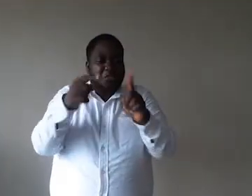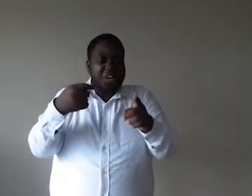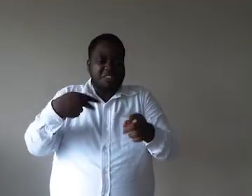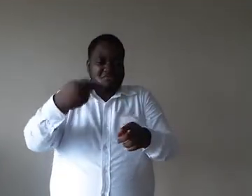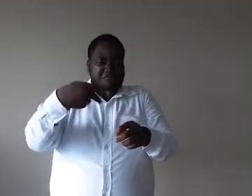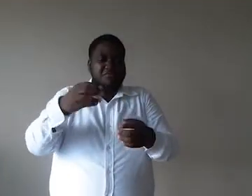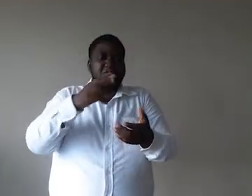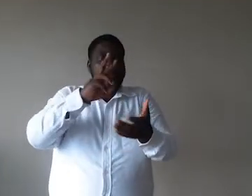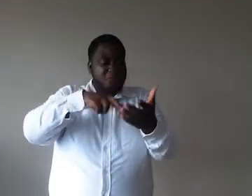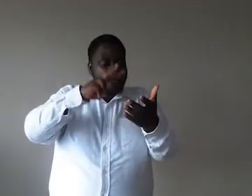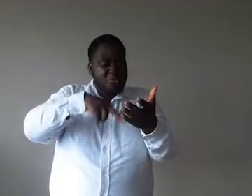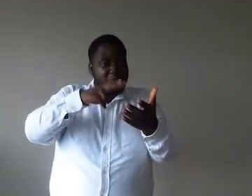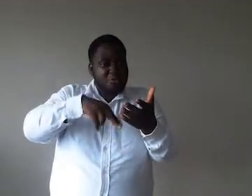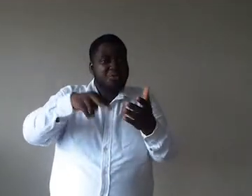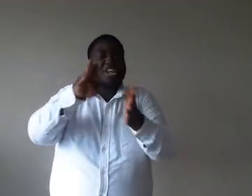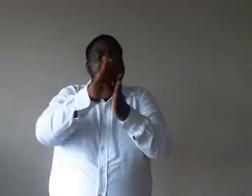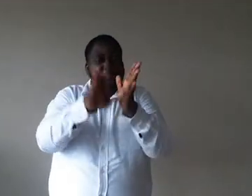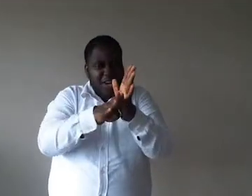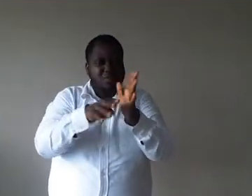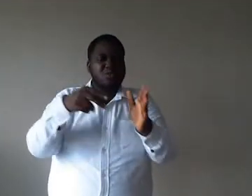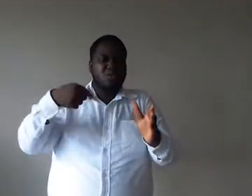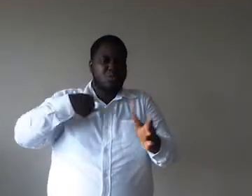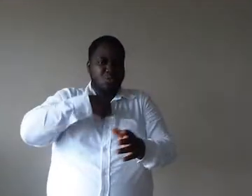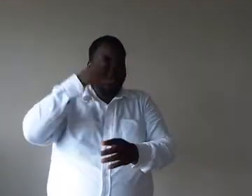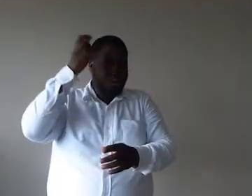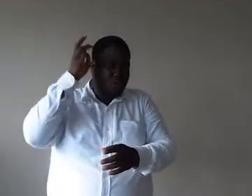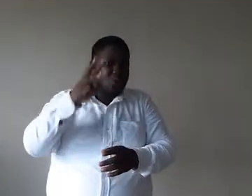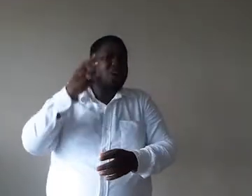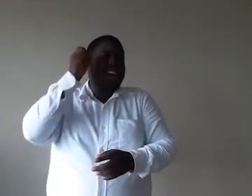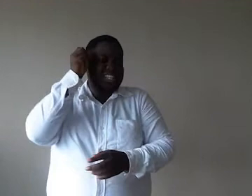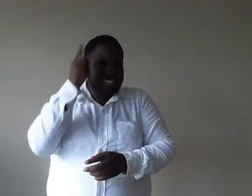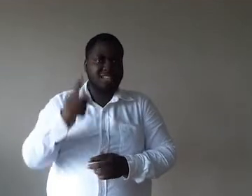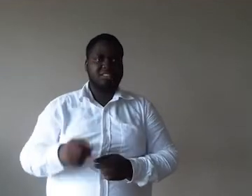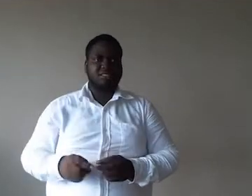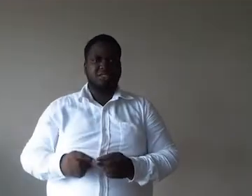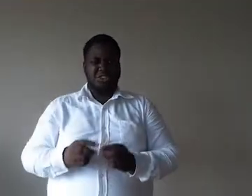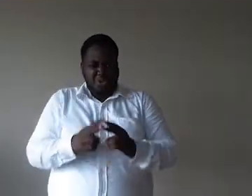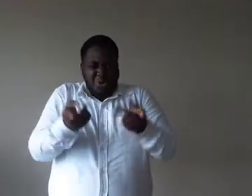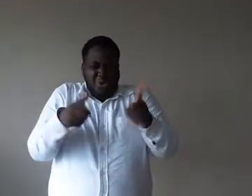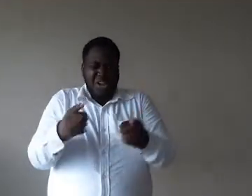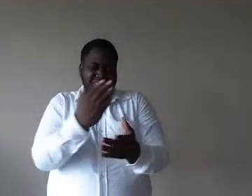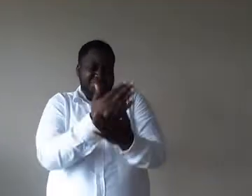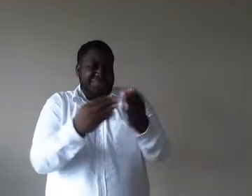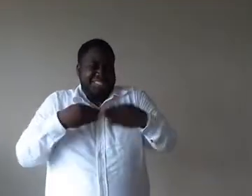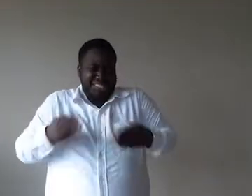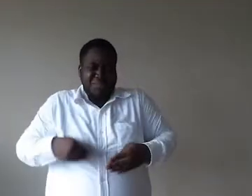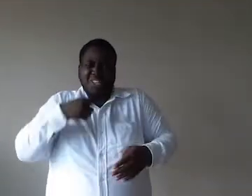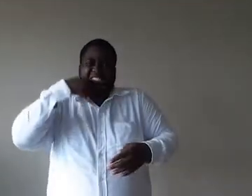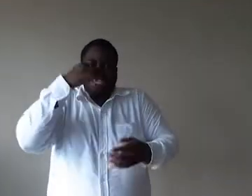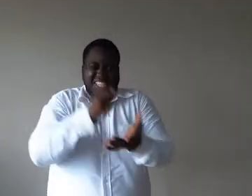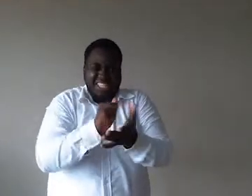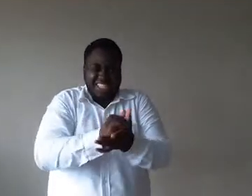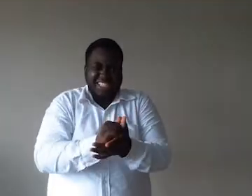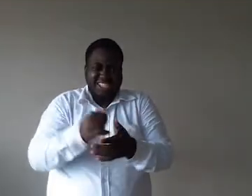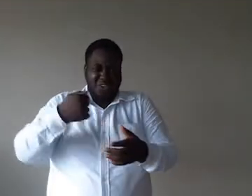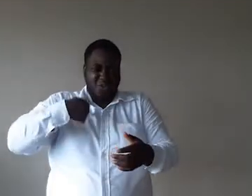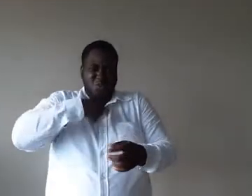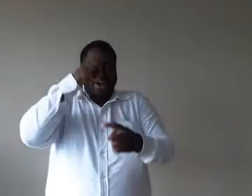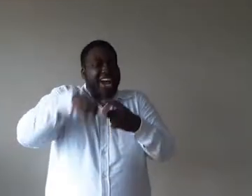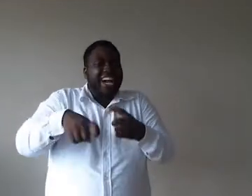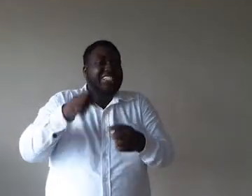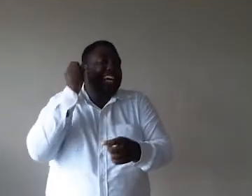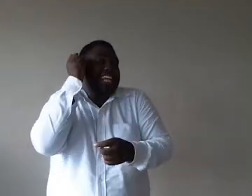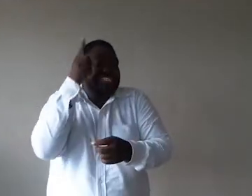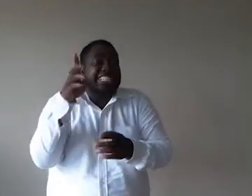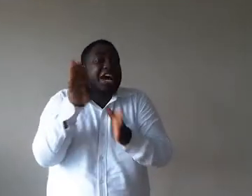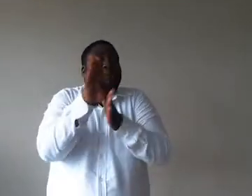God, rightly dividing the word of truth. If we fail to rightly divide the word of truth, then you will make the conclusion